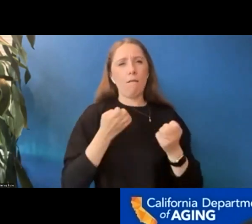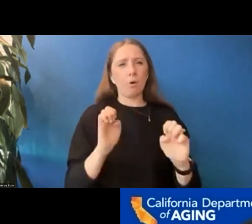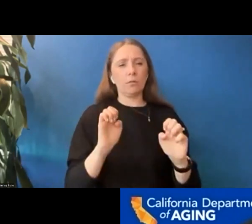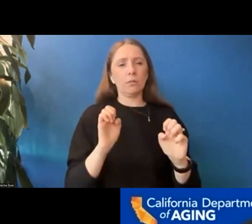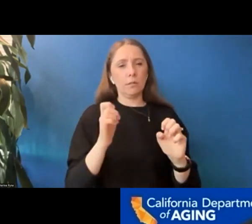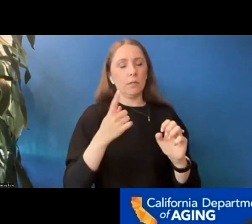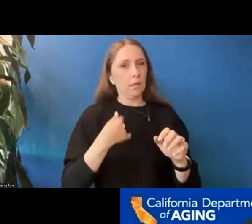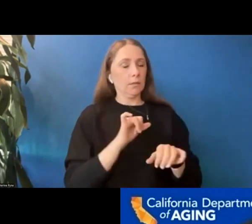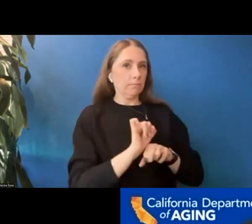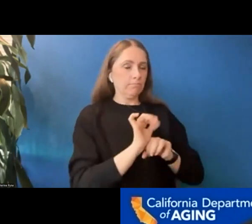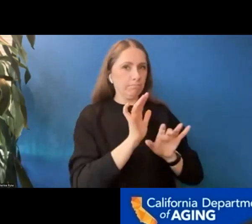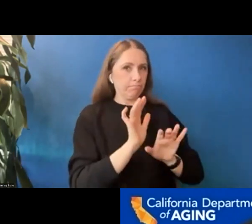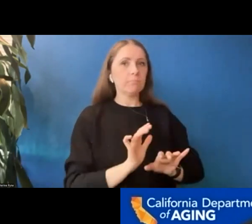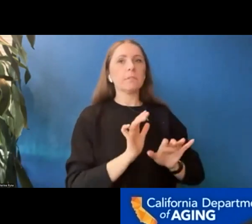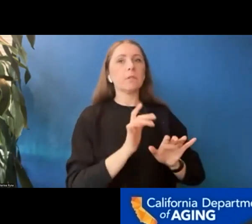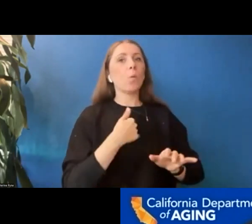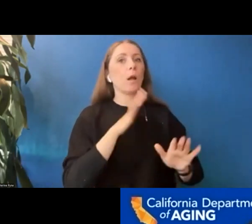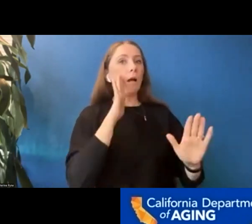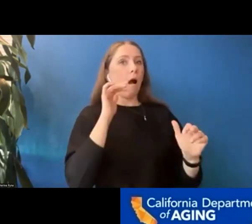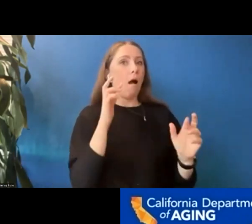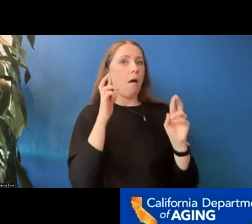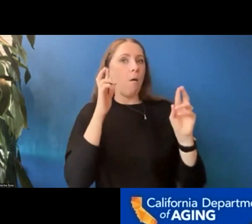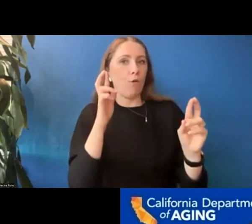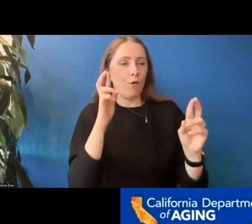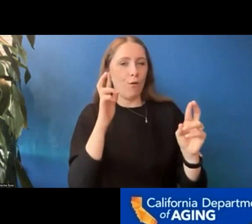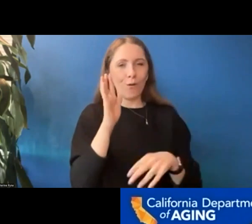we're really, really hopeful that we will